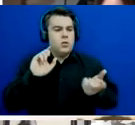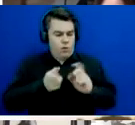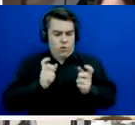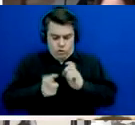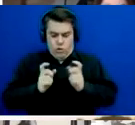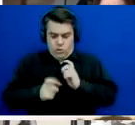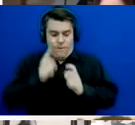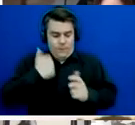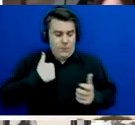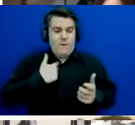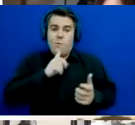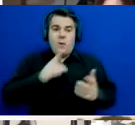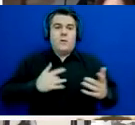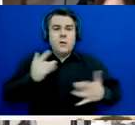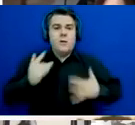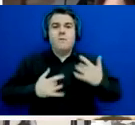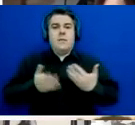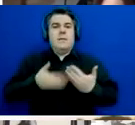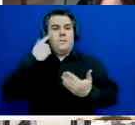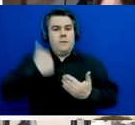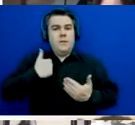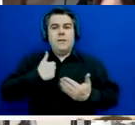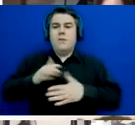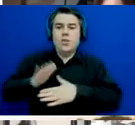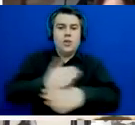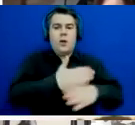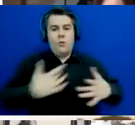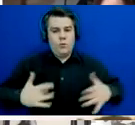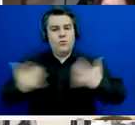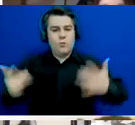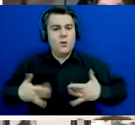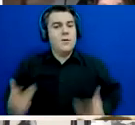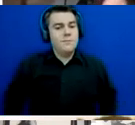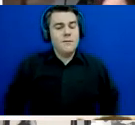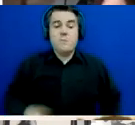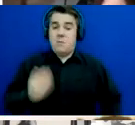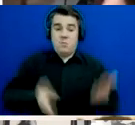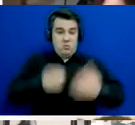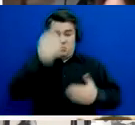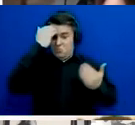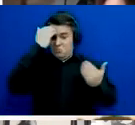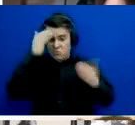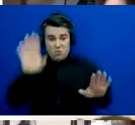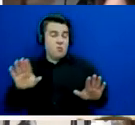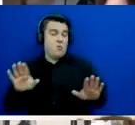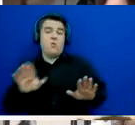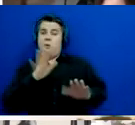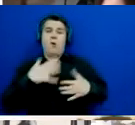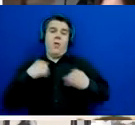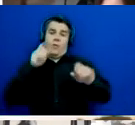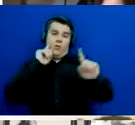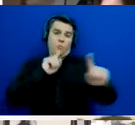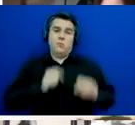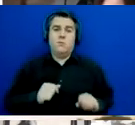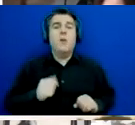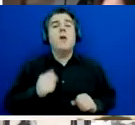and so excited that it was easy for me to share what was going on. You may not even know what your health goals are. I have people who join